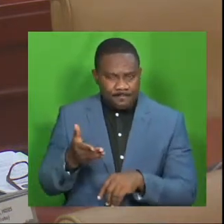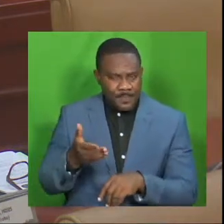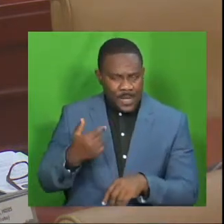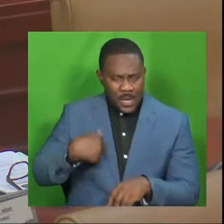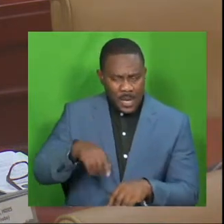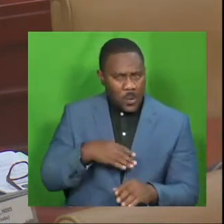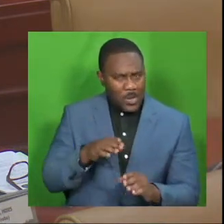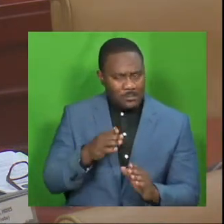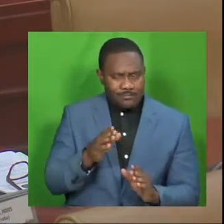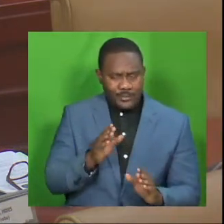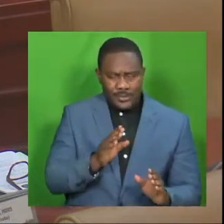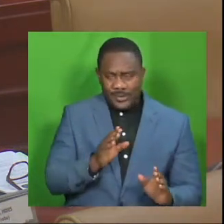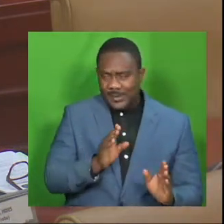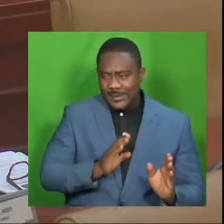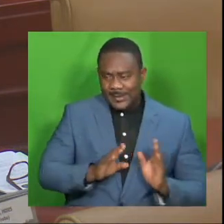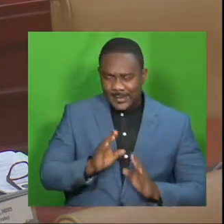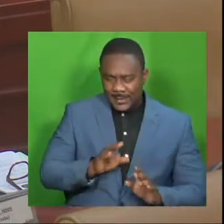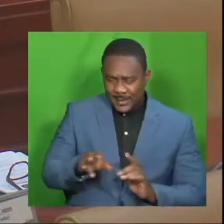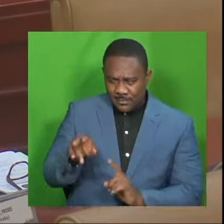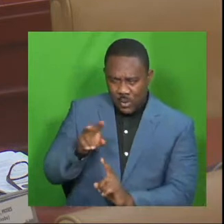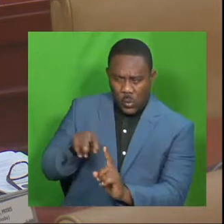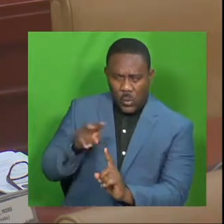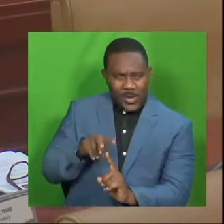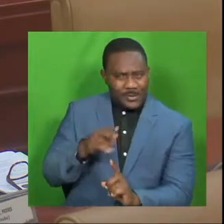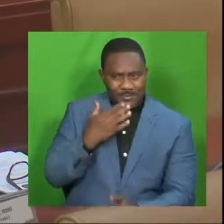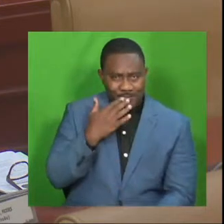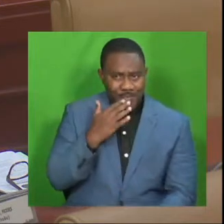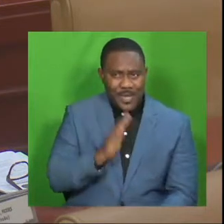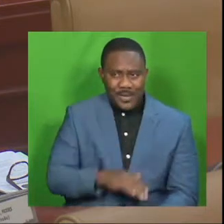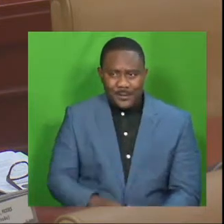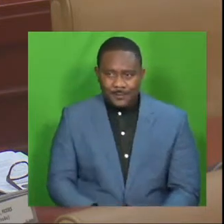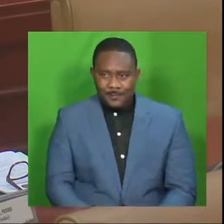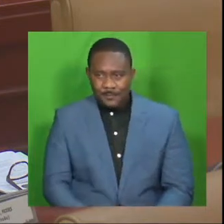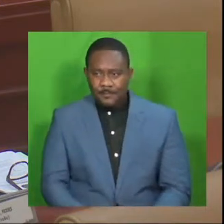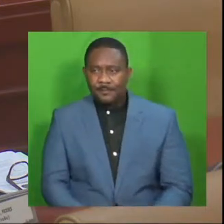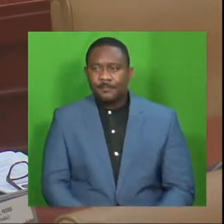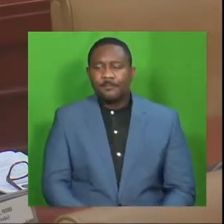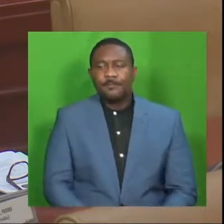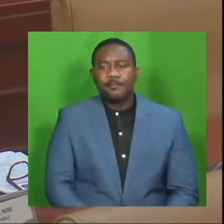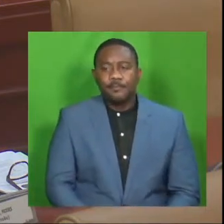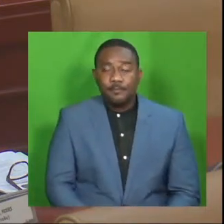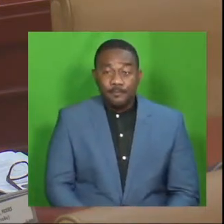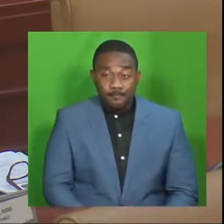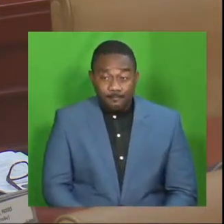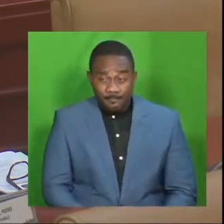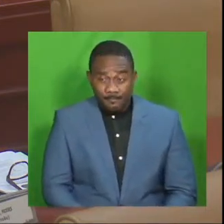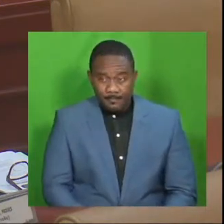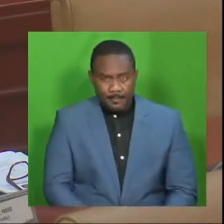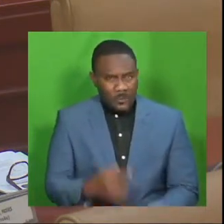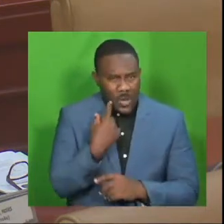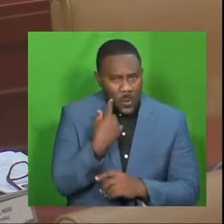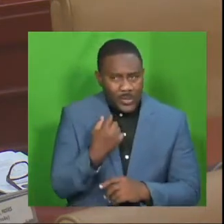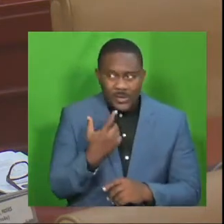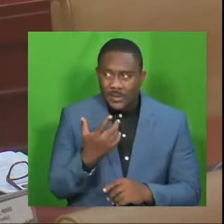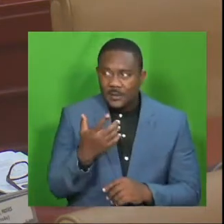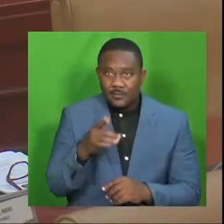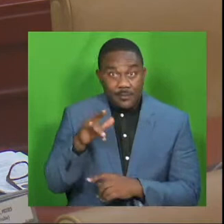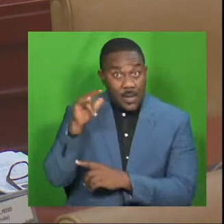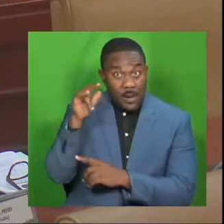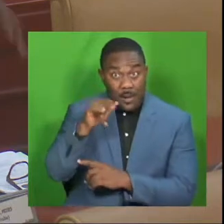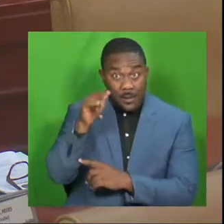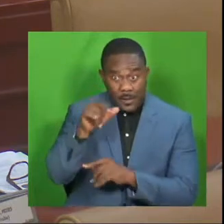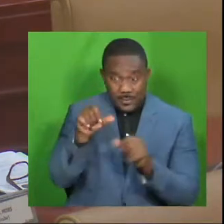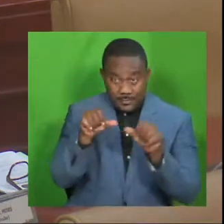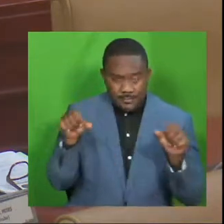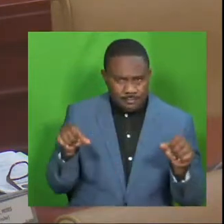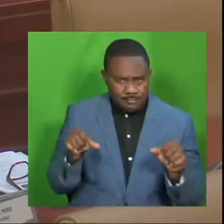towards them is that bad. Mr. Speaker, recently I had a very peculiar experience at the airport. And when